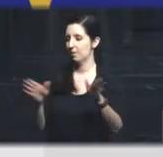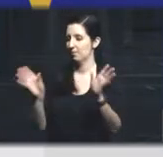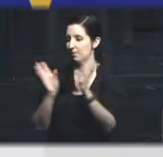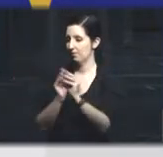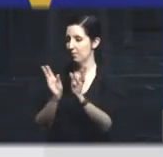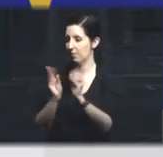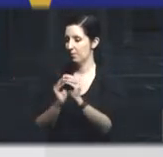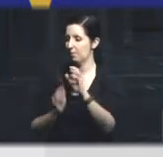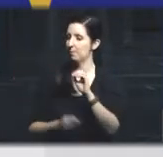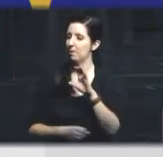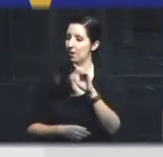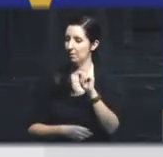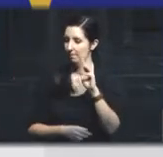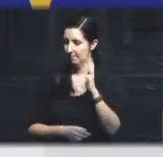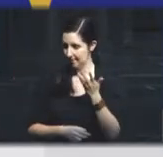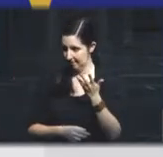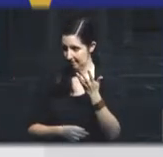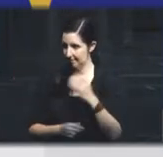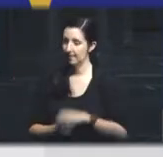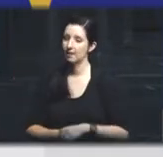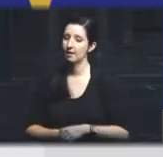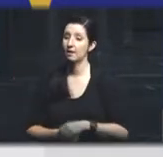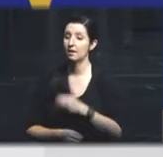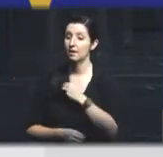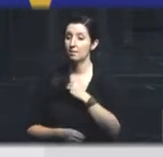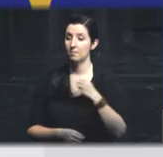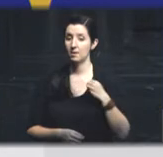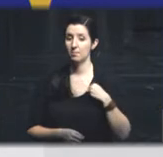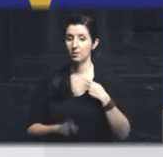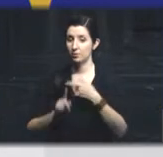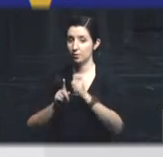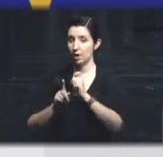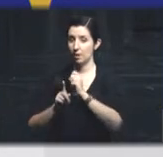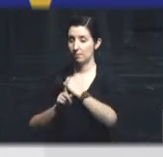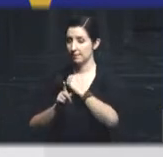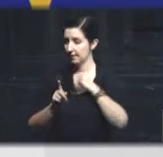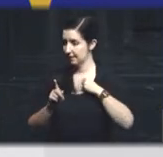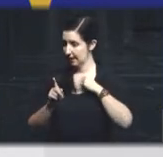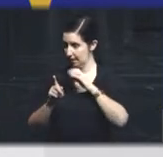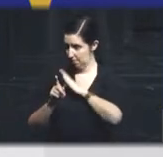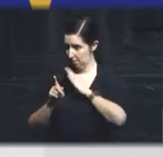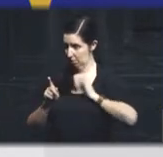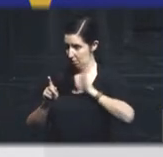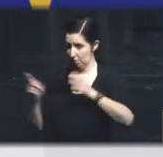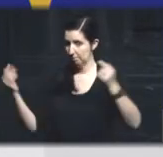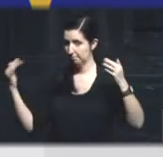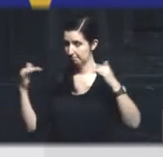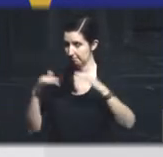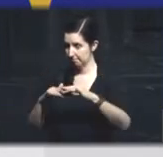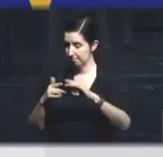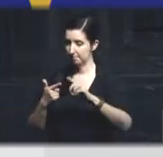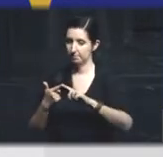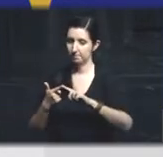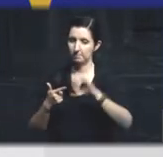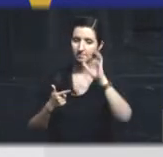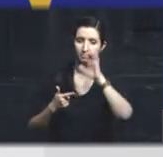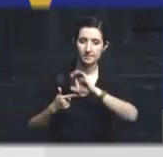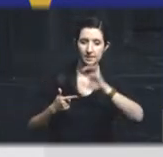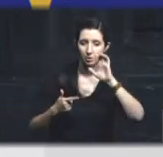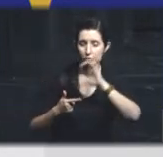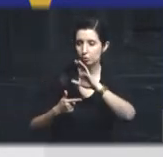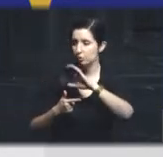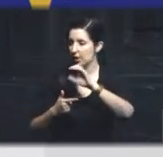5th. Members of the State Board will be here, members of the search committee company that's helping with the national